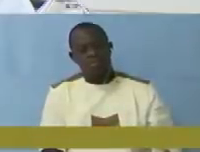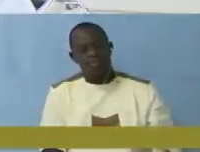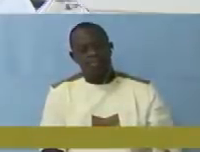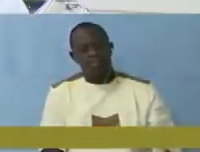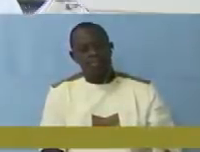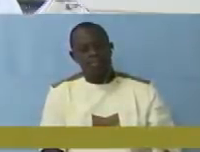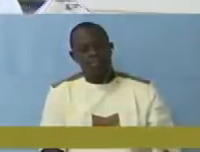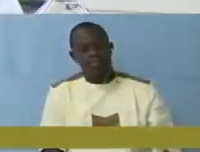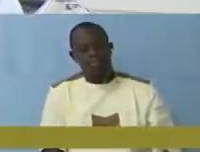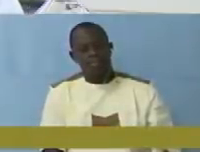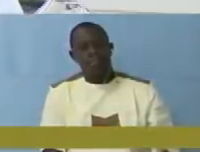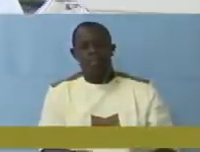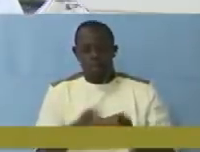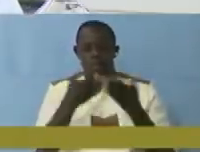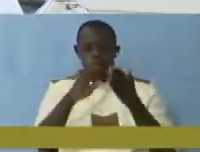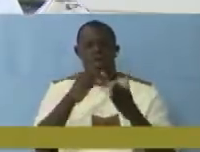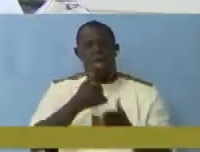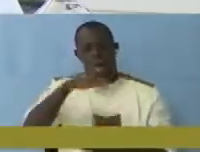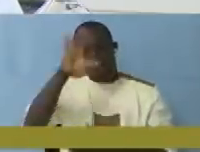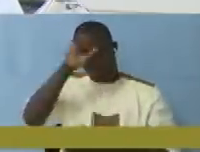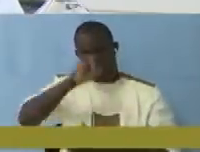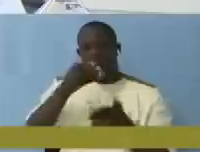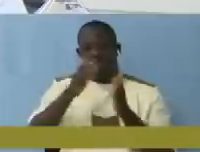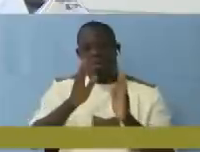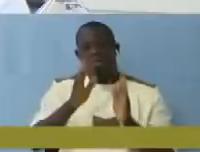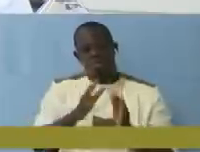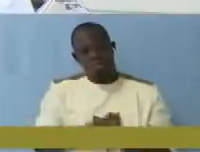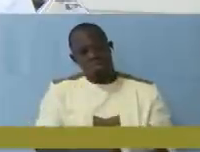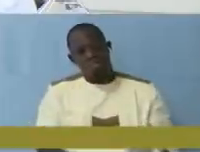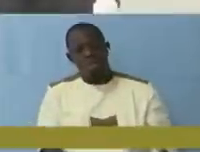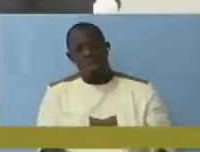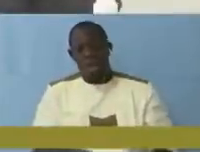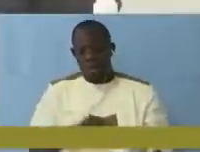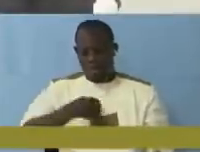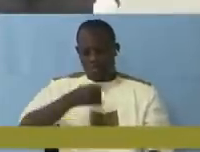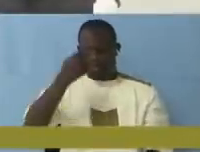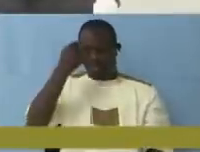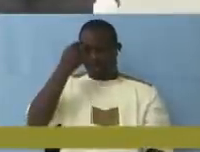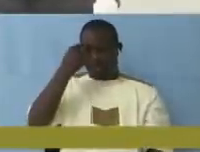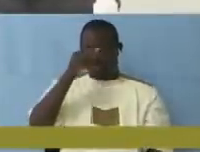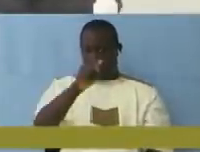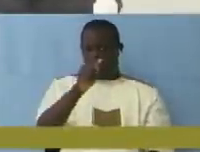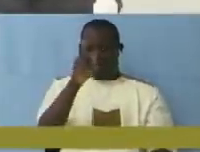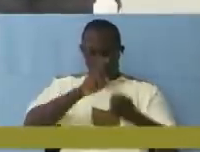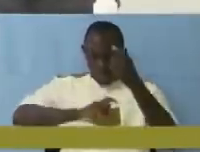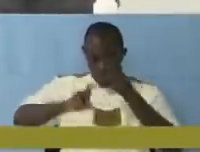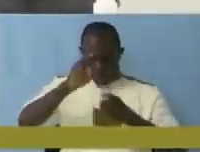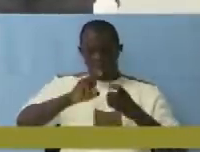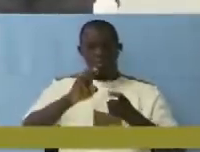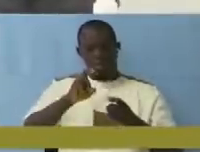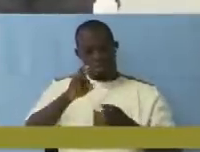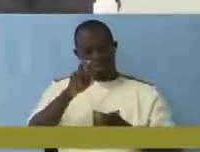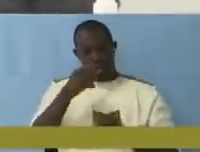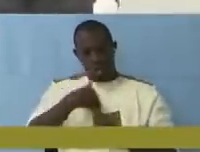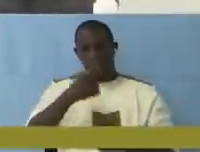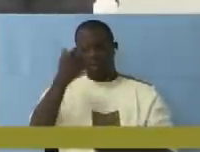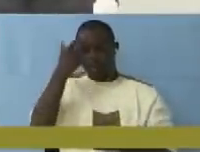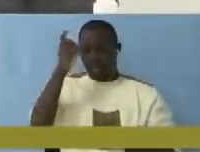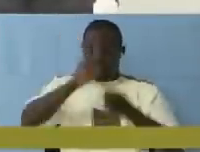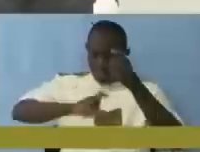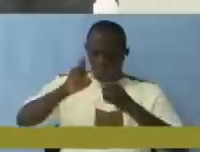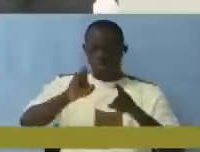sabu nyoto ninyin ntenga fahamu le nyam. I think you are again trivializing a